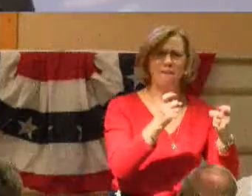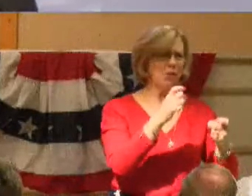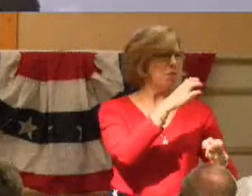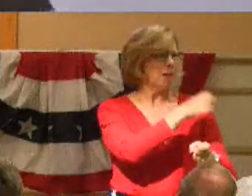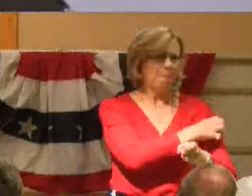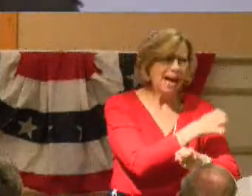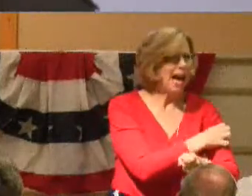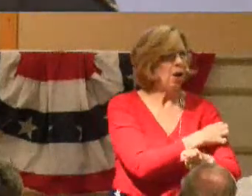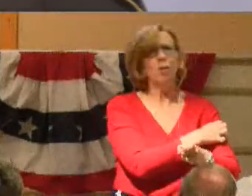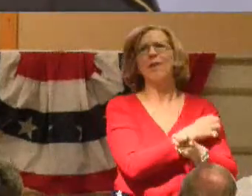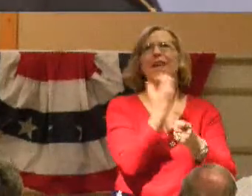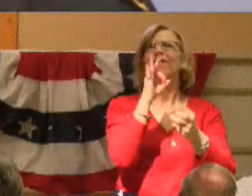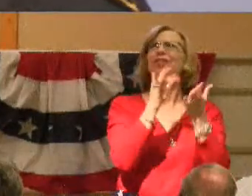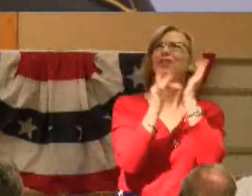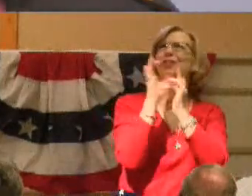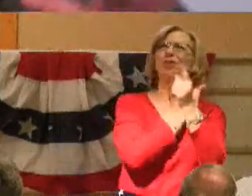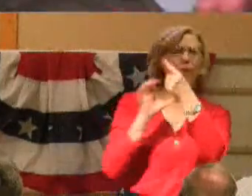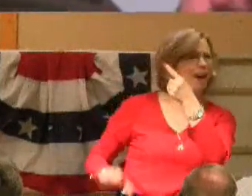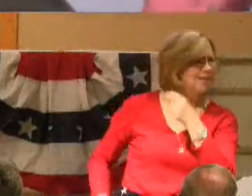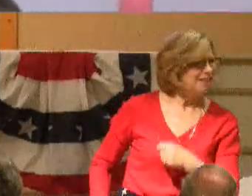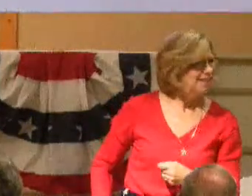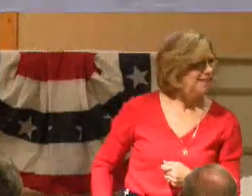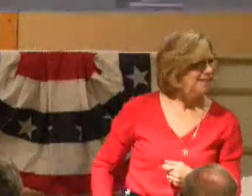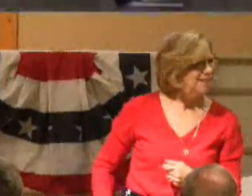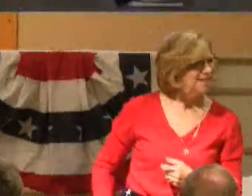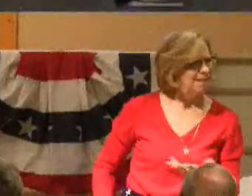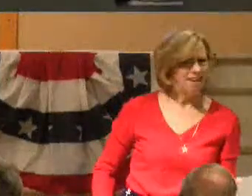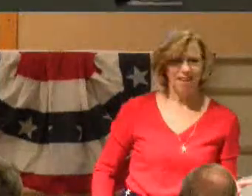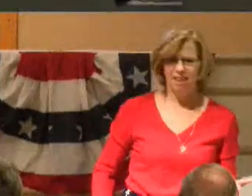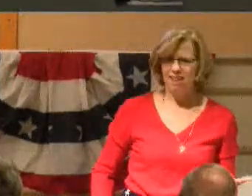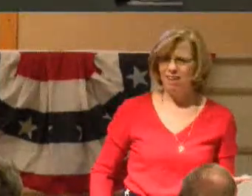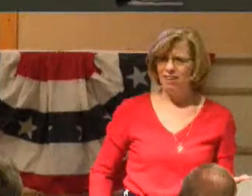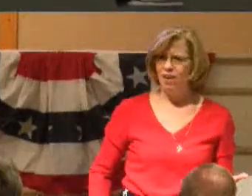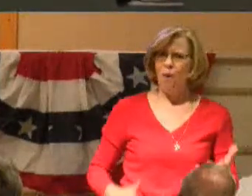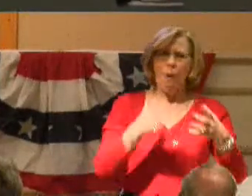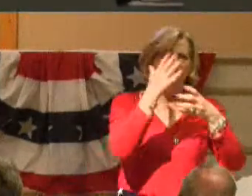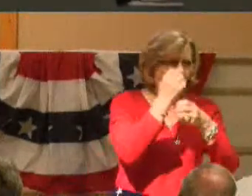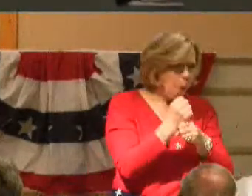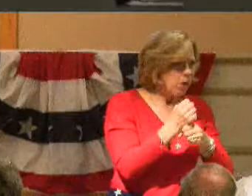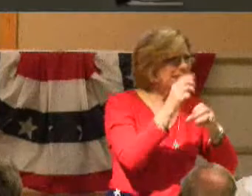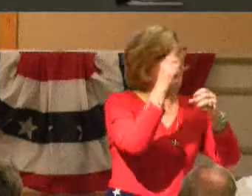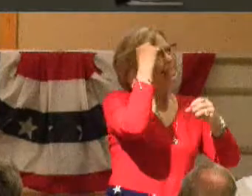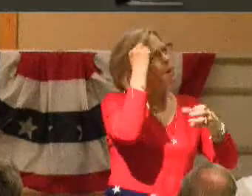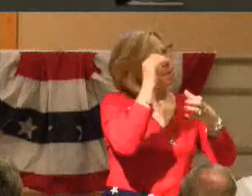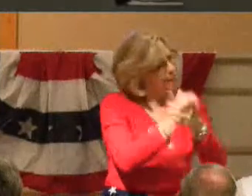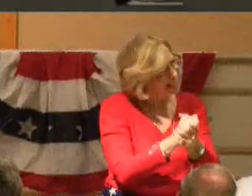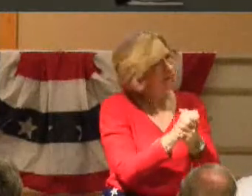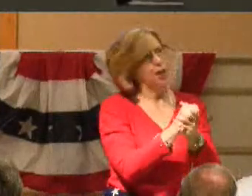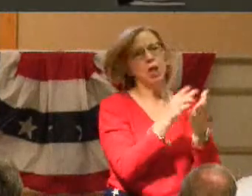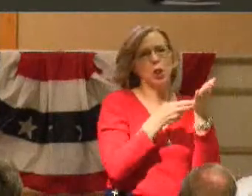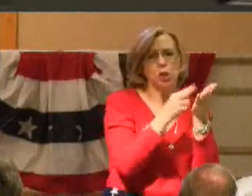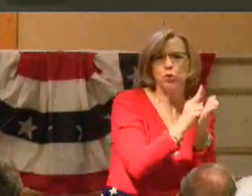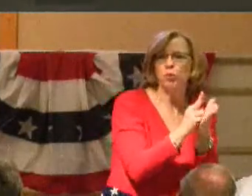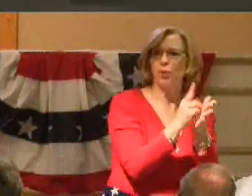of the Lord Jesus Christ. Do you understand that holding to the truth of Jesus, we can live in freedom and